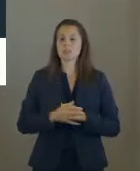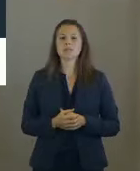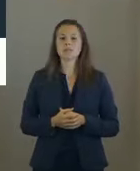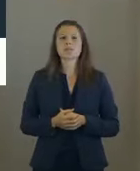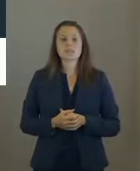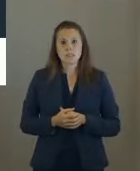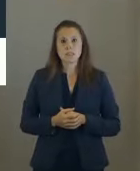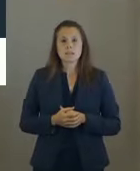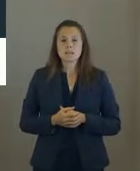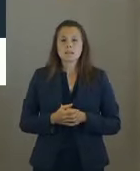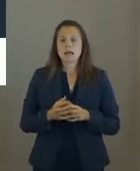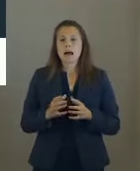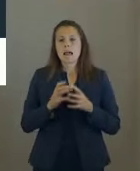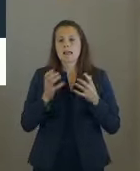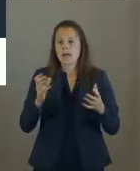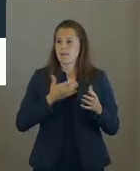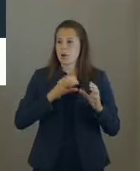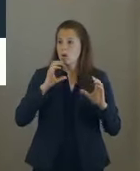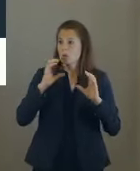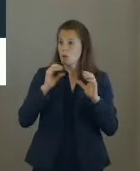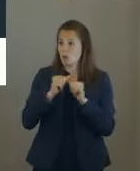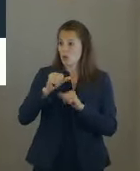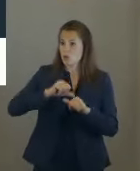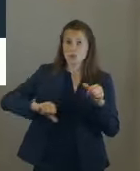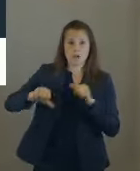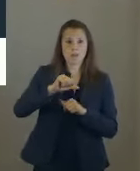Such a large part of the way that we communicate with one another